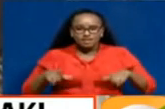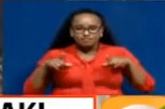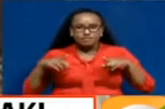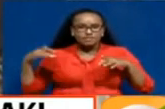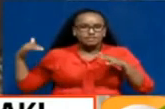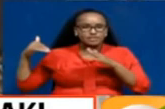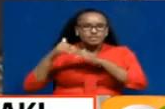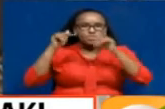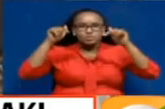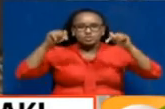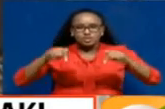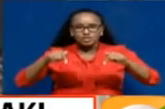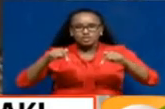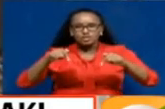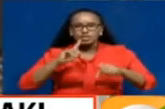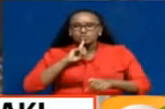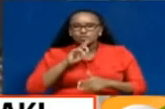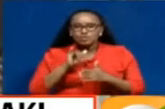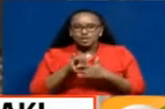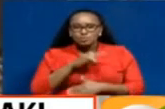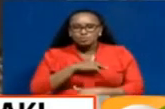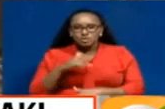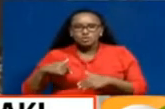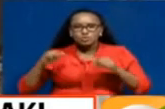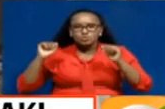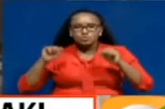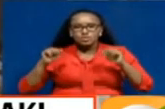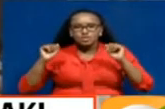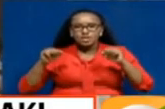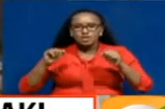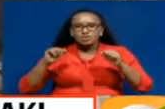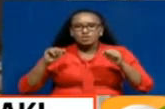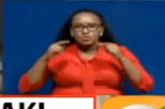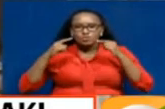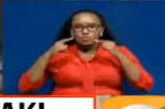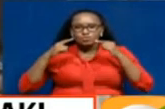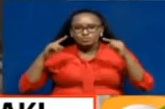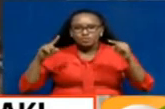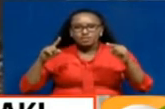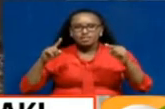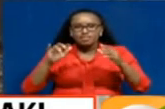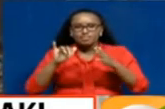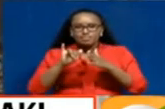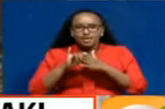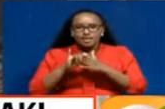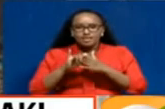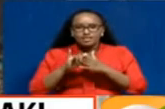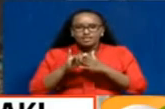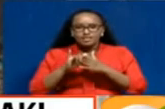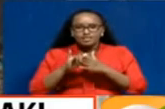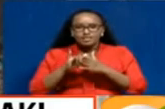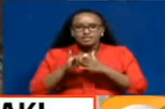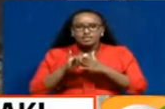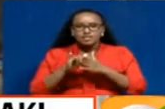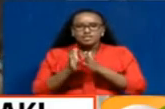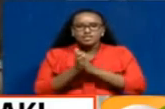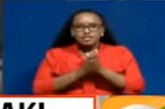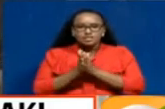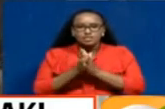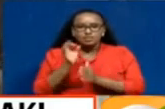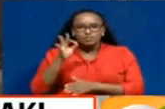this day in order to fulfill the aspirations of our respective